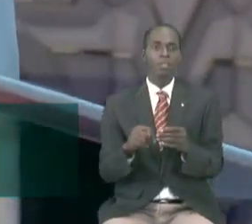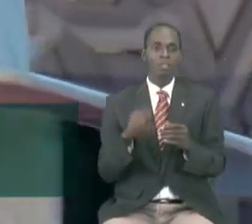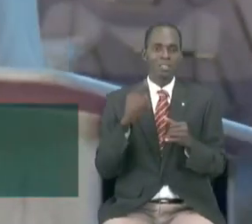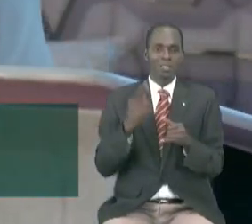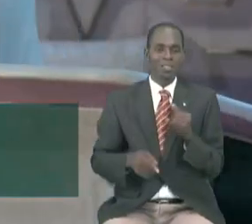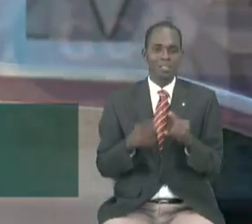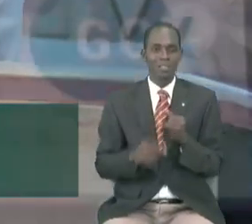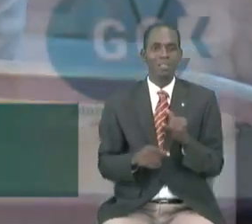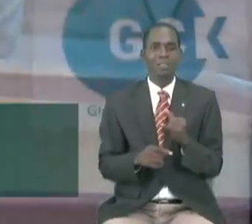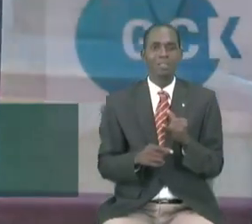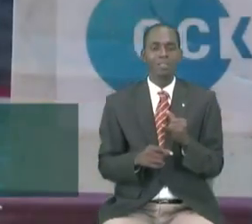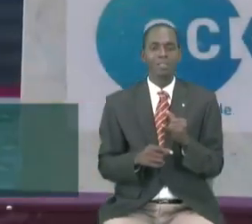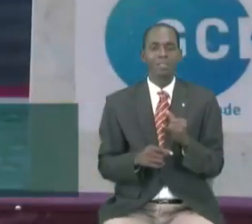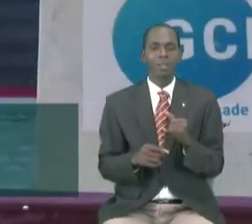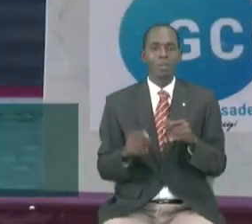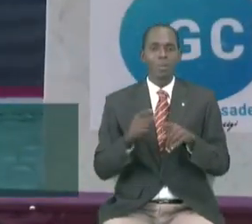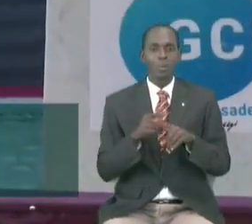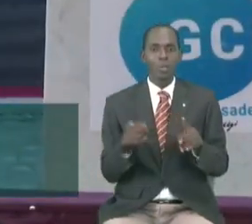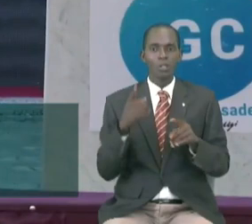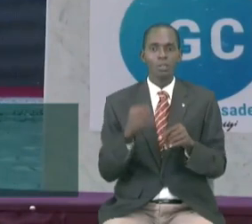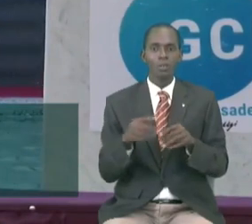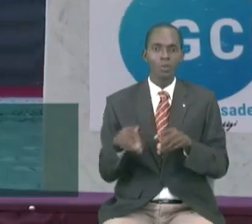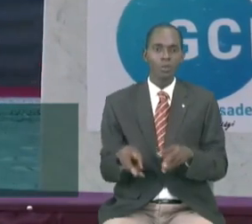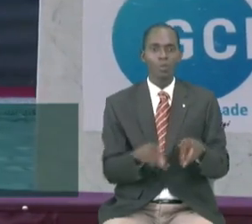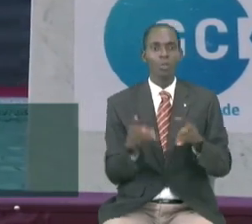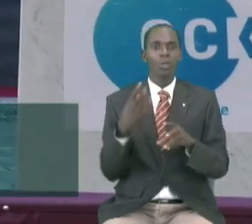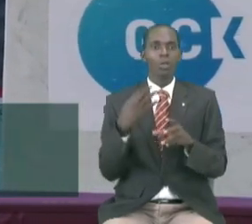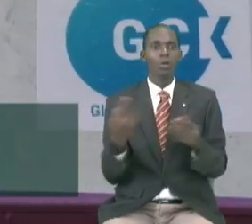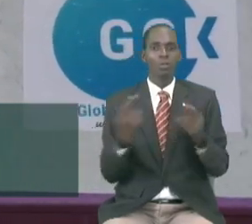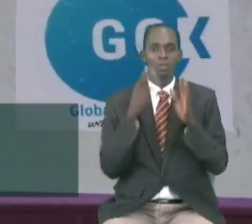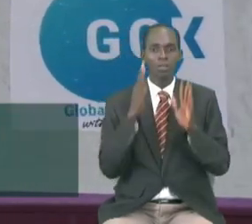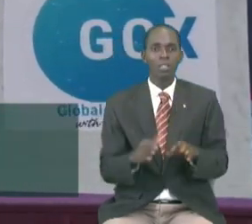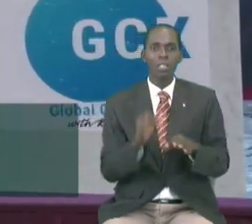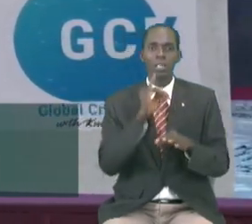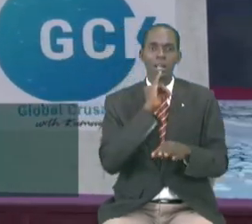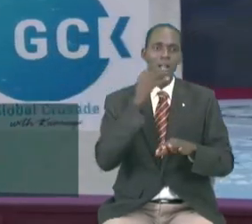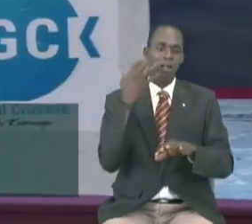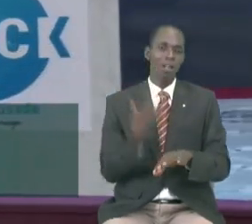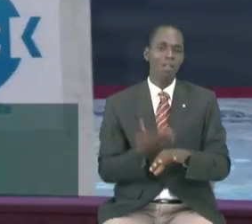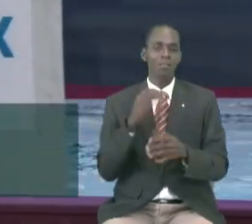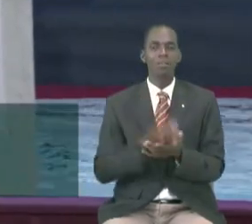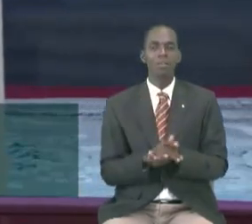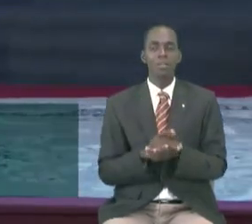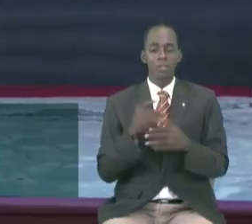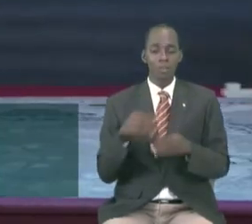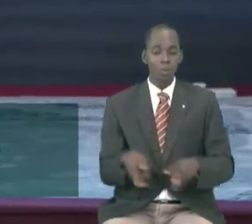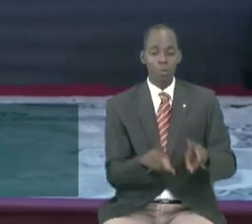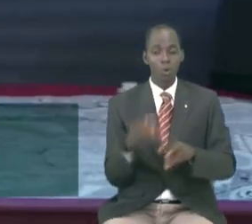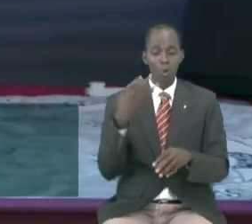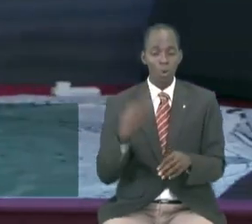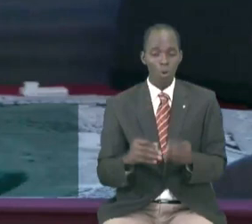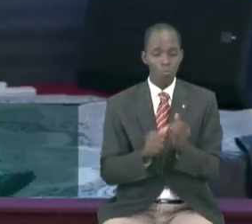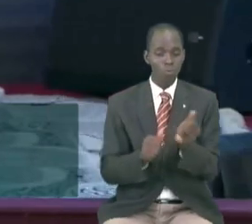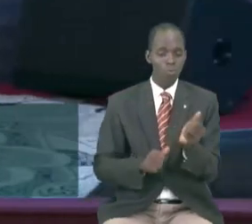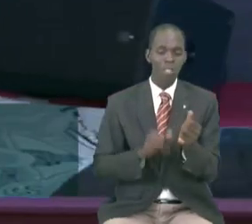of backsliders is hard. The way of rebellious people is hard. The way of the people that